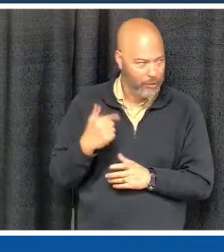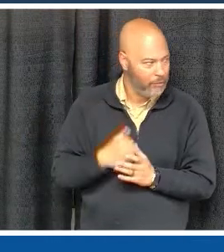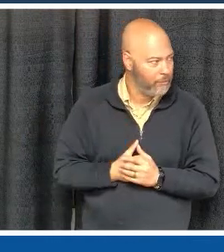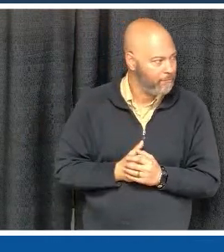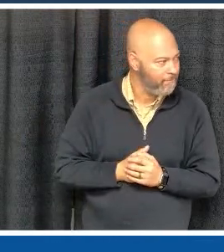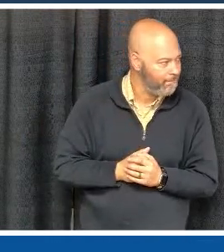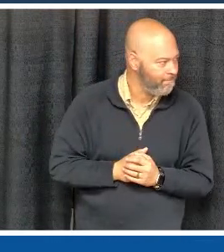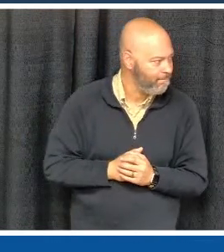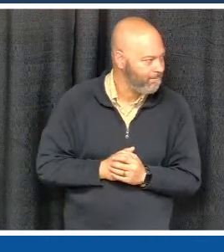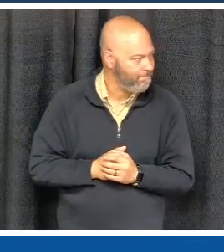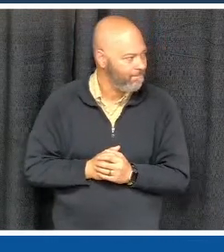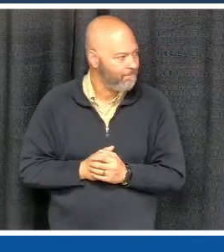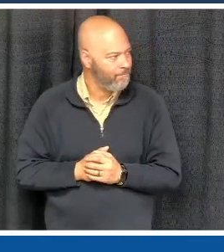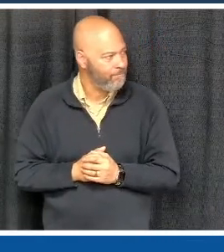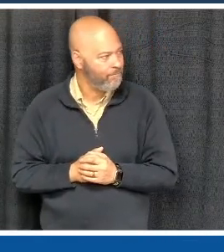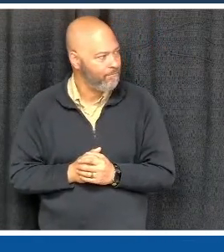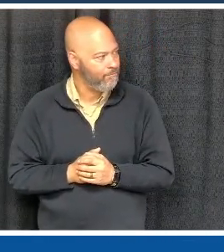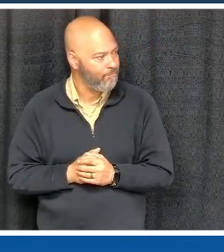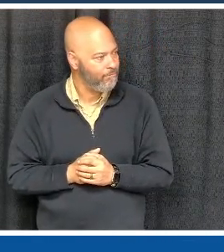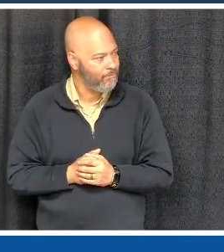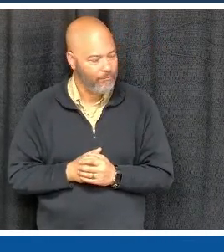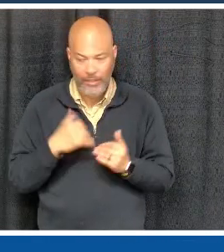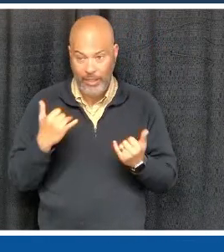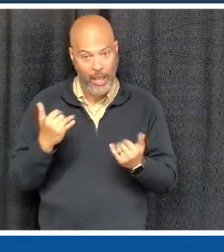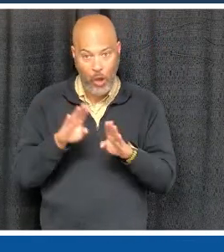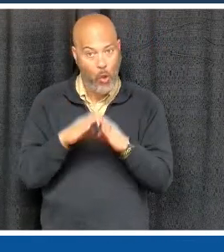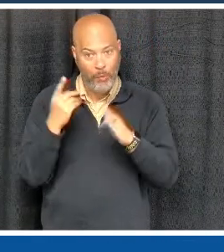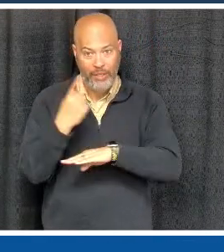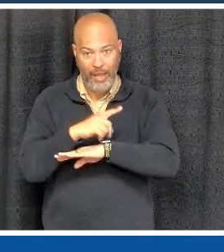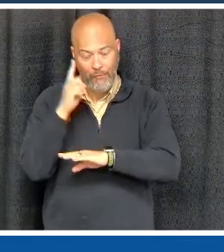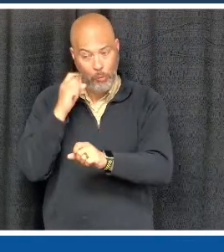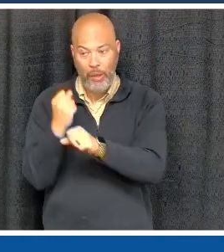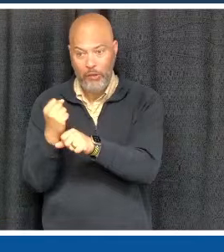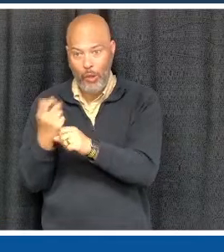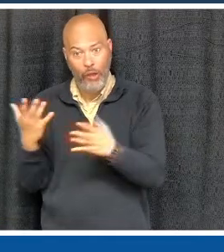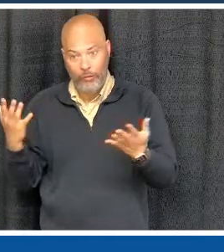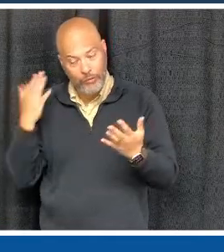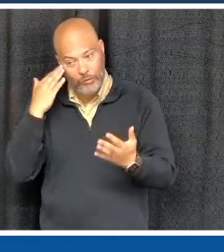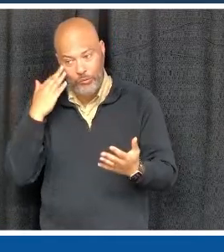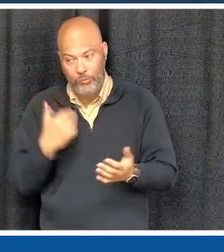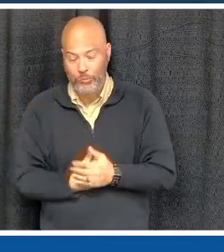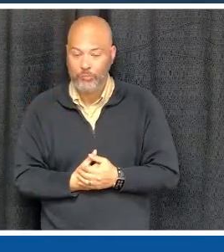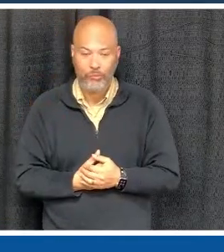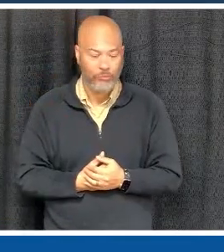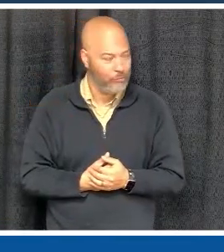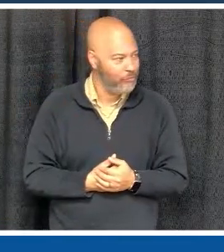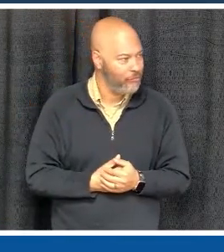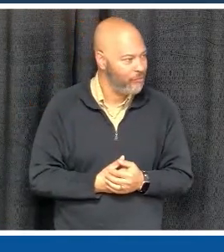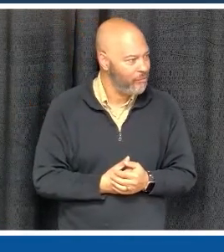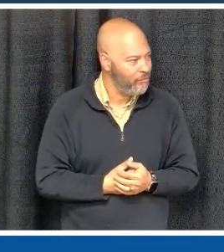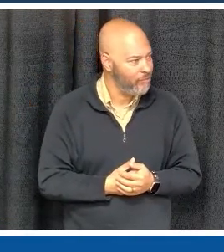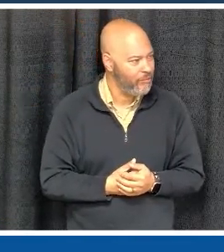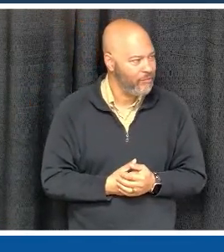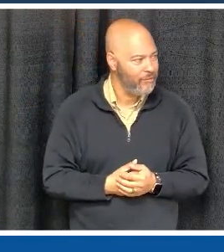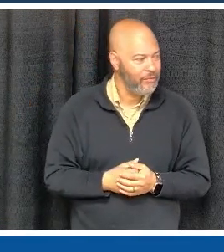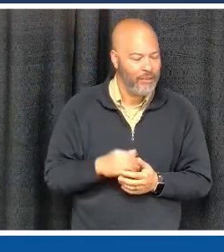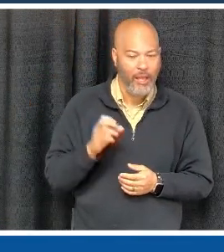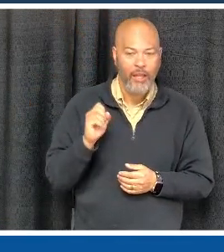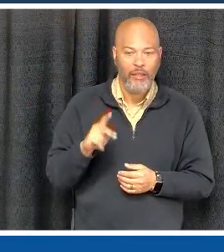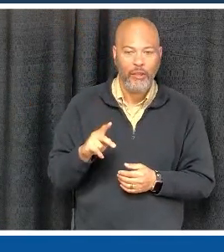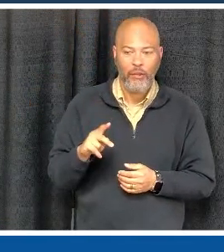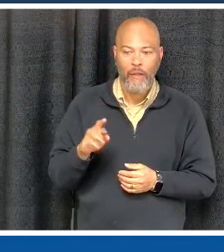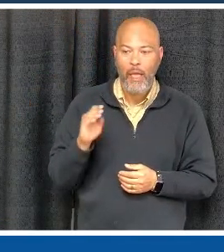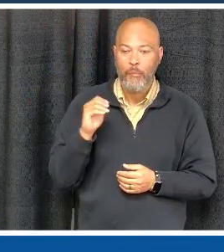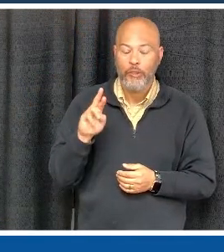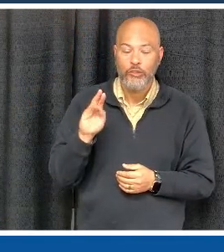box. It is opening day, after all. I'm sure to be. Councilperson Streetman. I like that baseball reference.